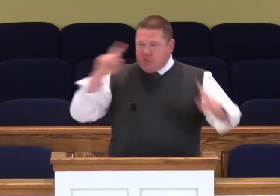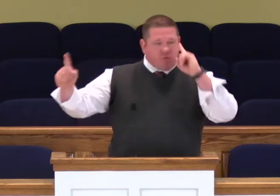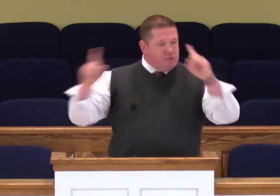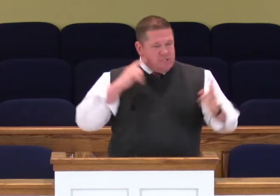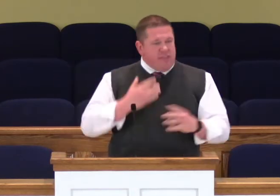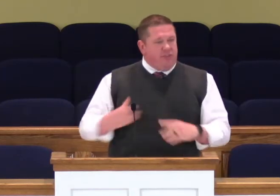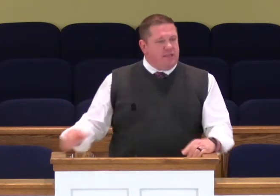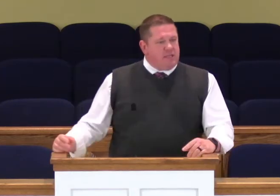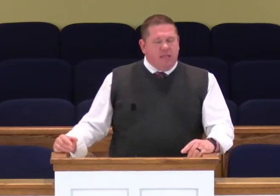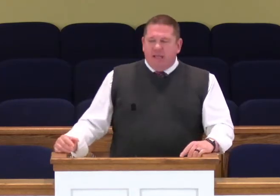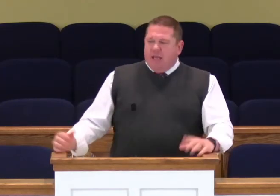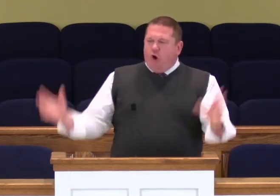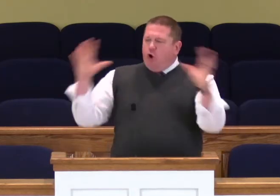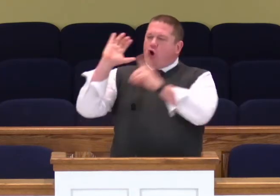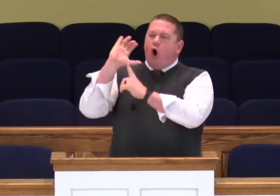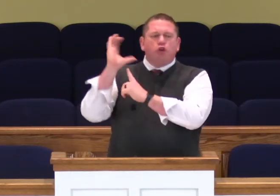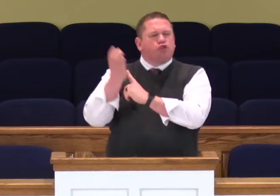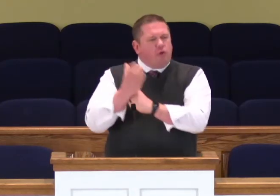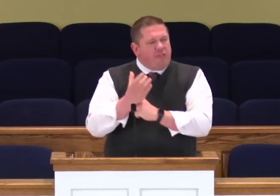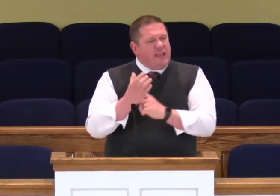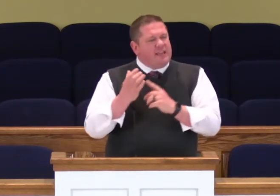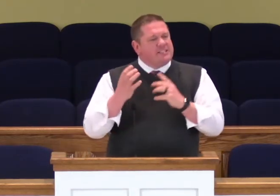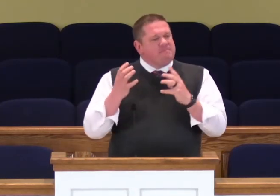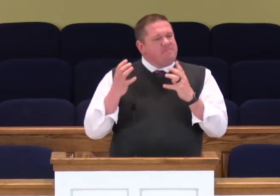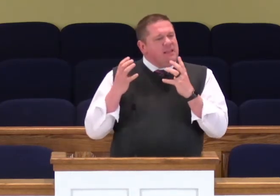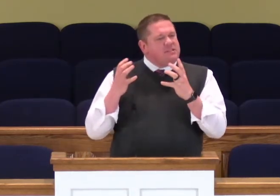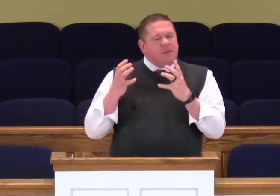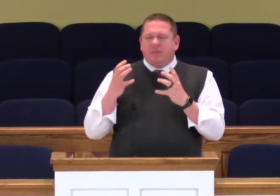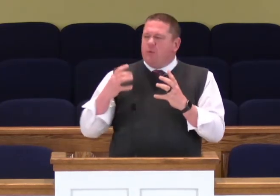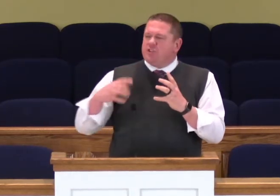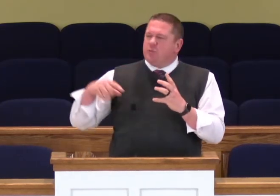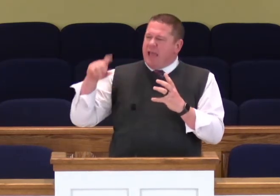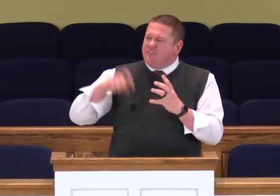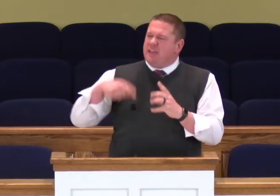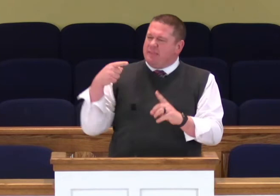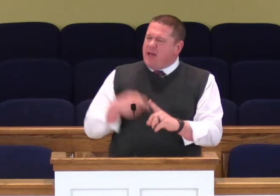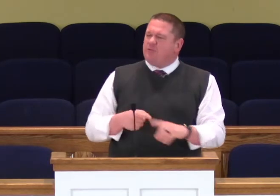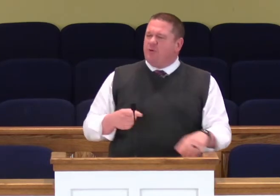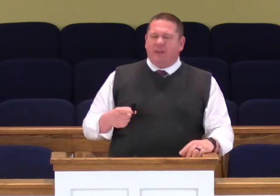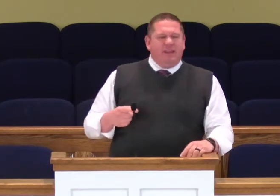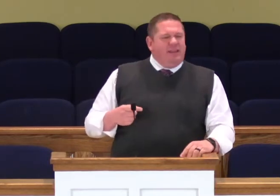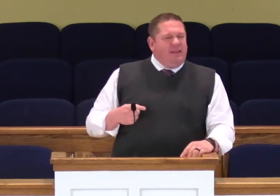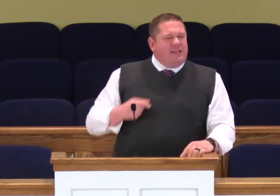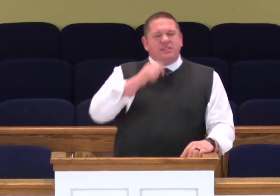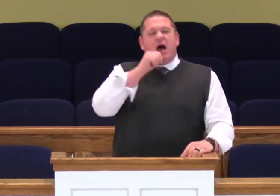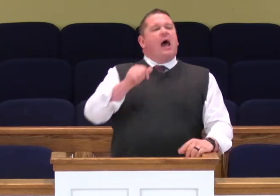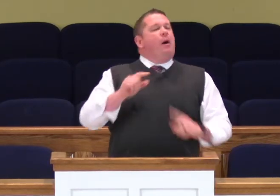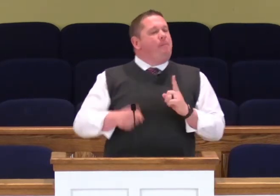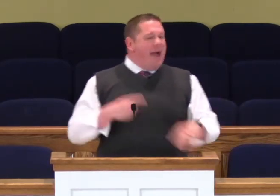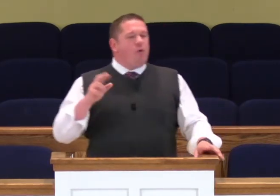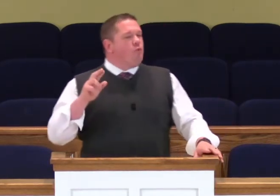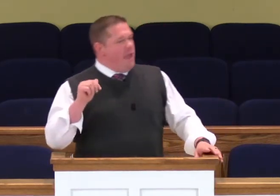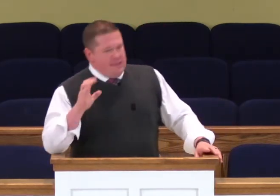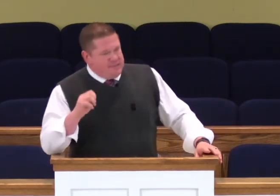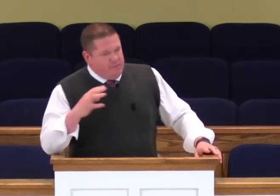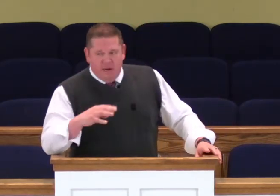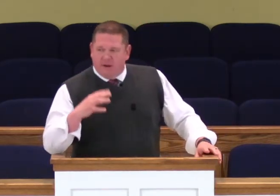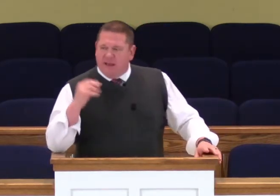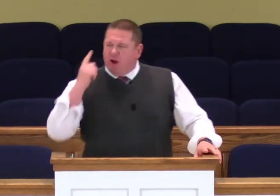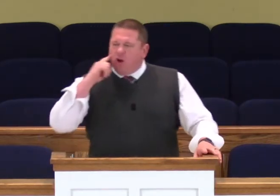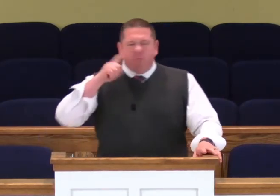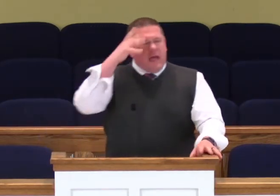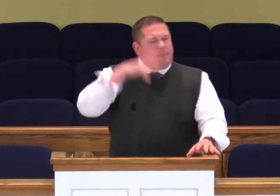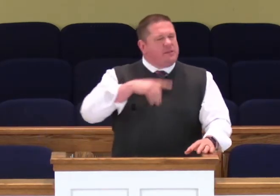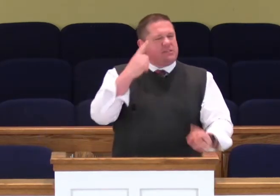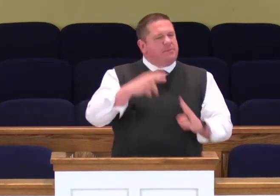He just would see things. And the whole cultural thing is something that we have to get down to. And it's not about race in America.